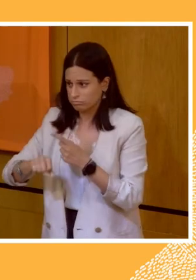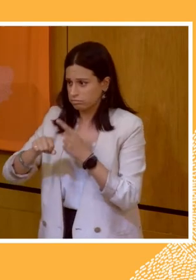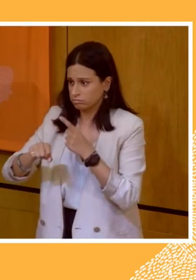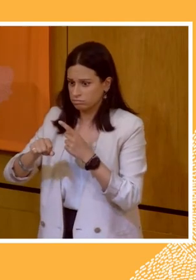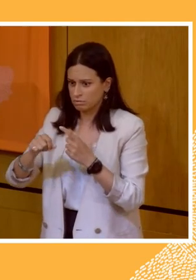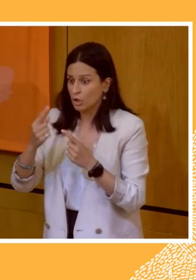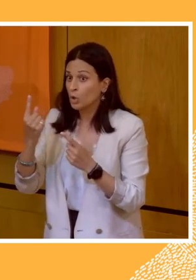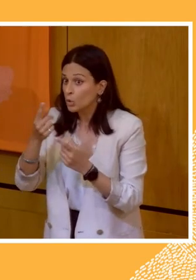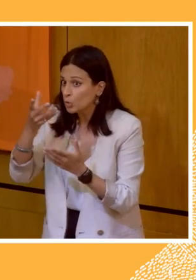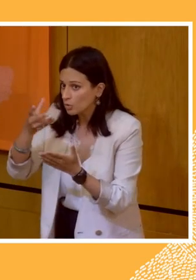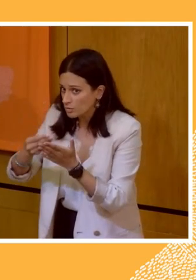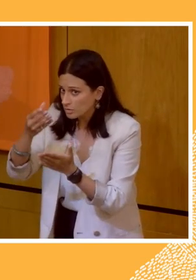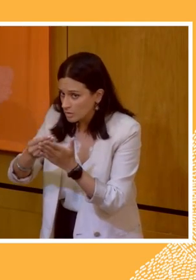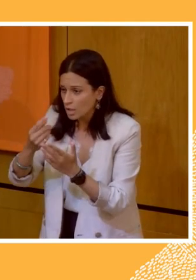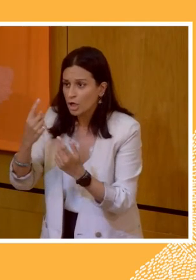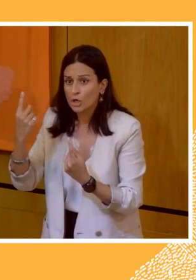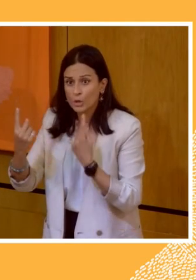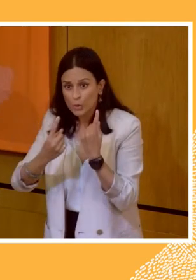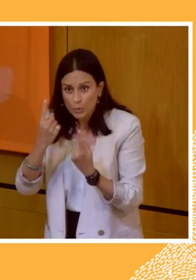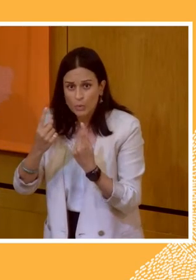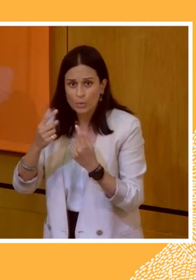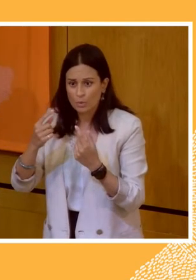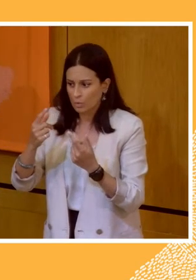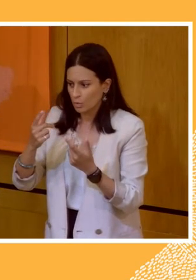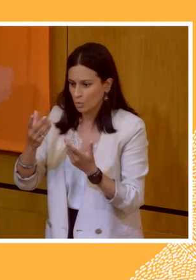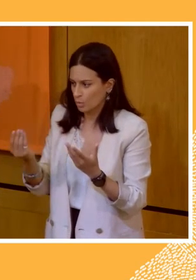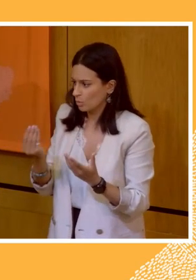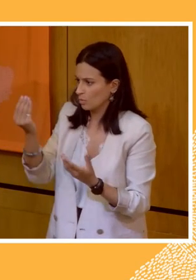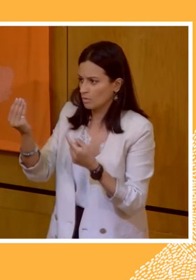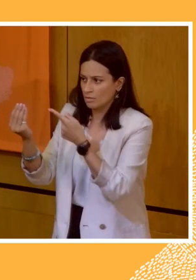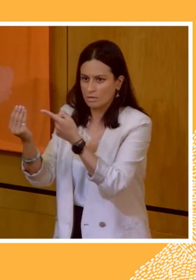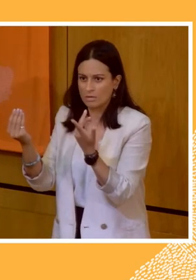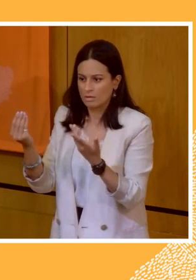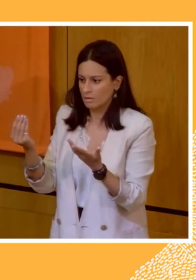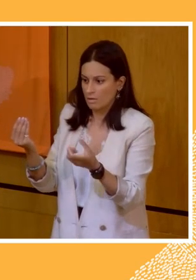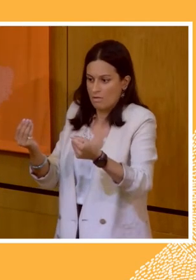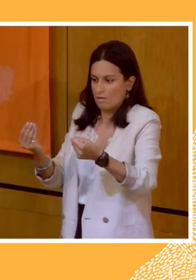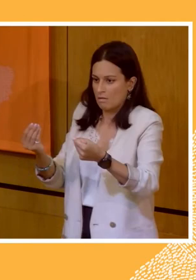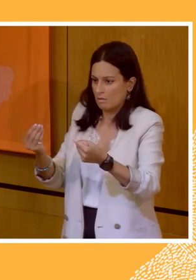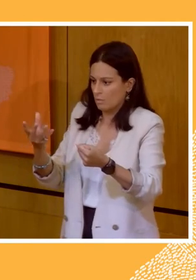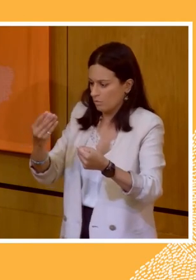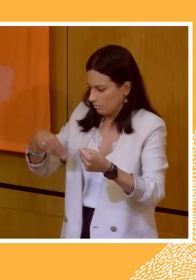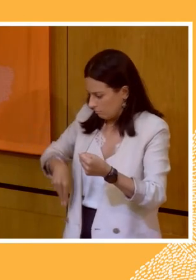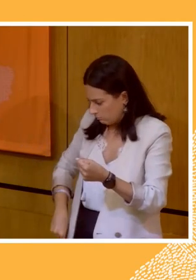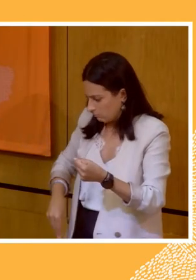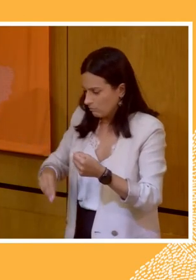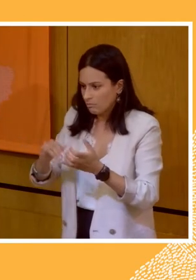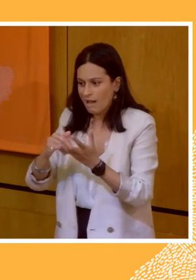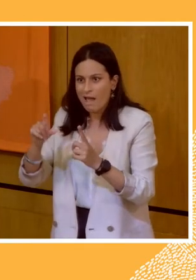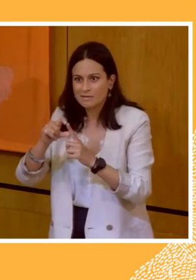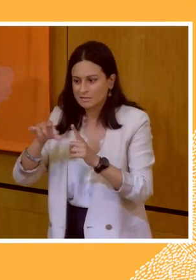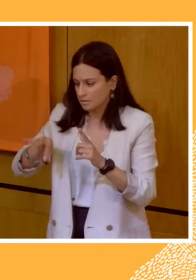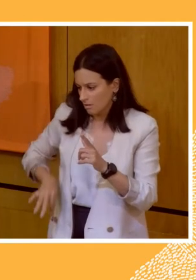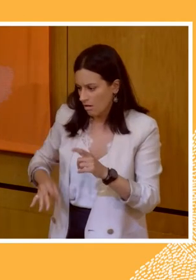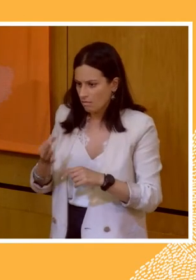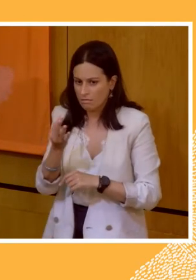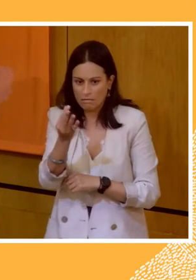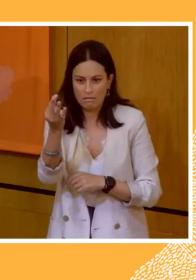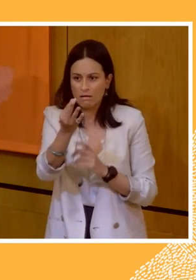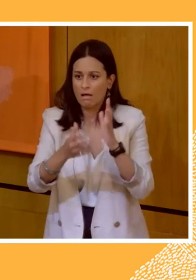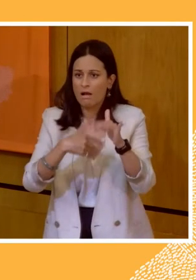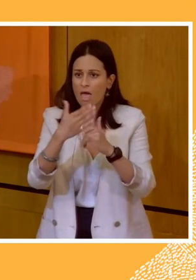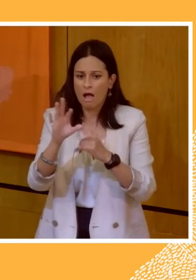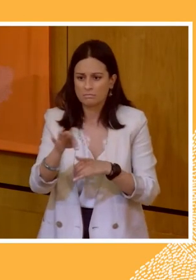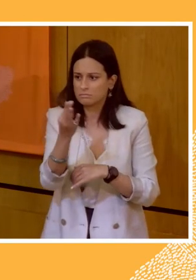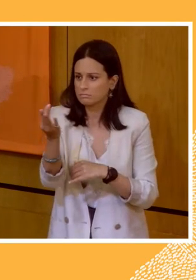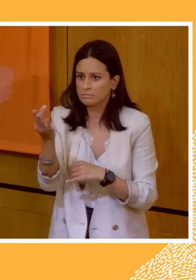like, who is recording? Who is holding that recorder? Whose pocket does the SD card go into? And ultimately, where does the file get